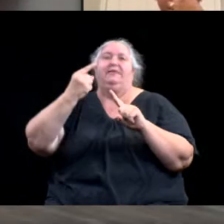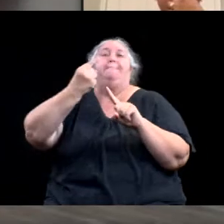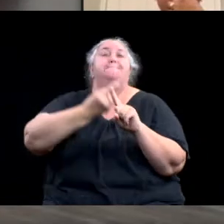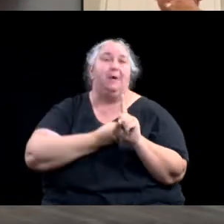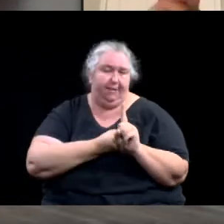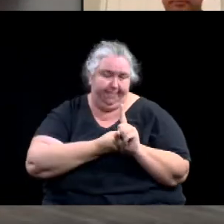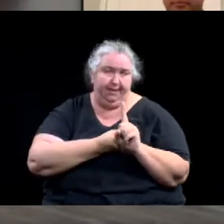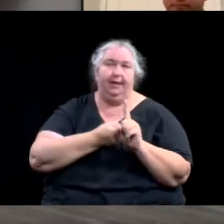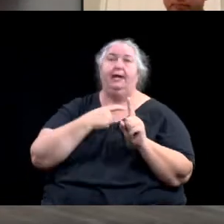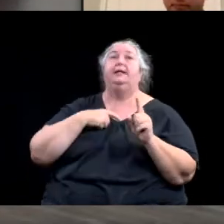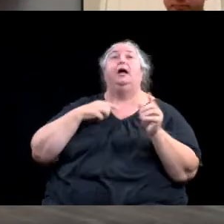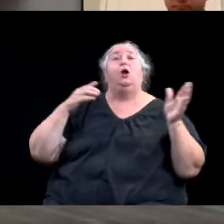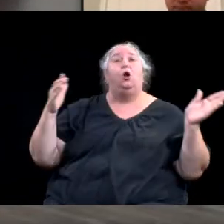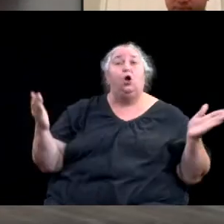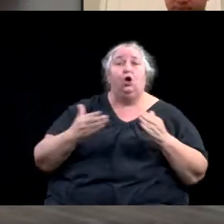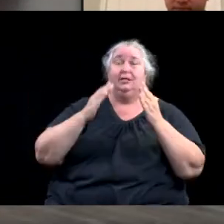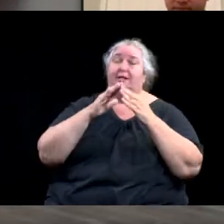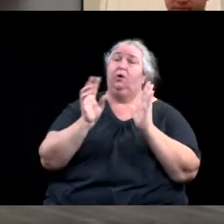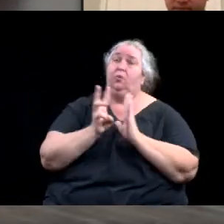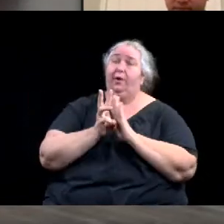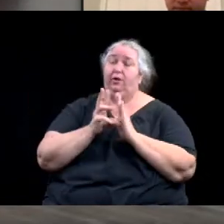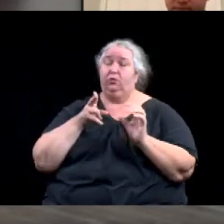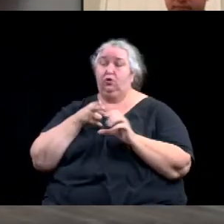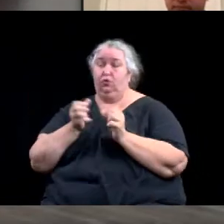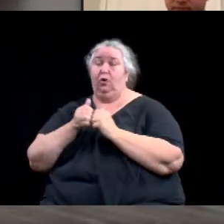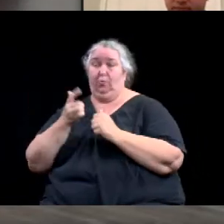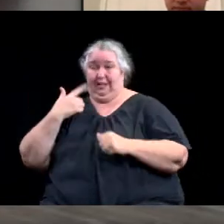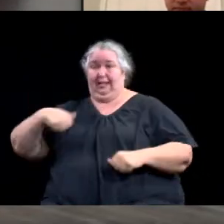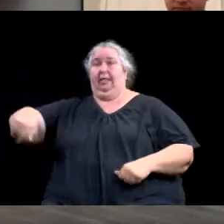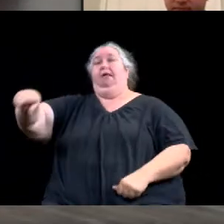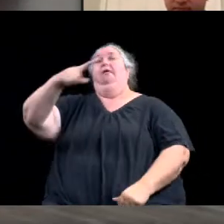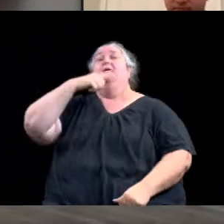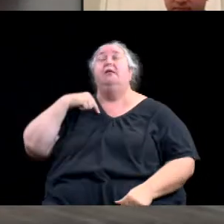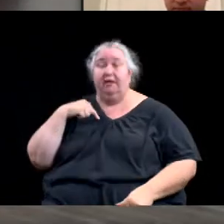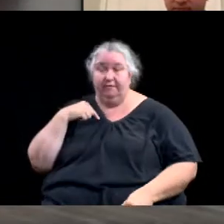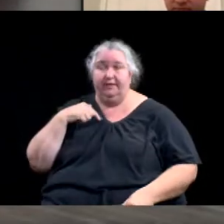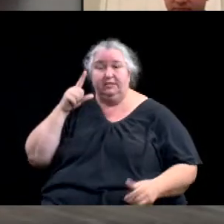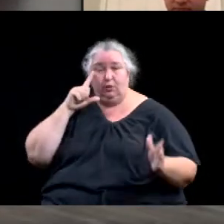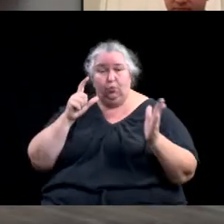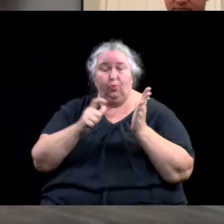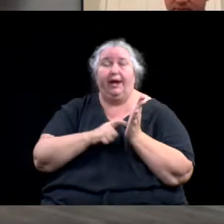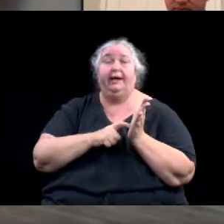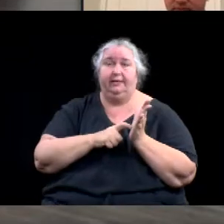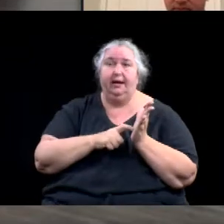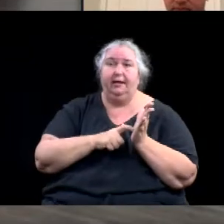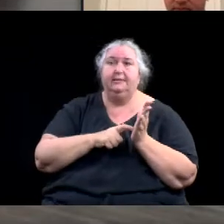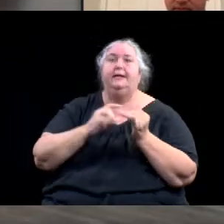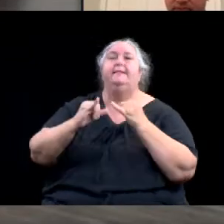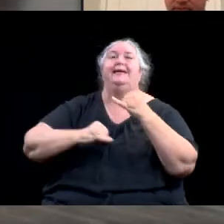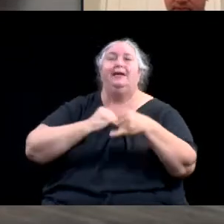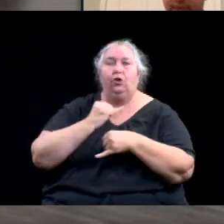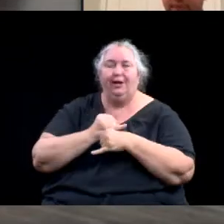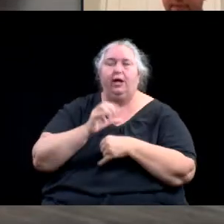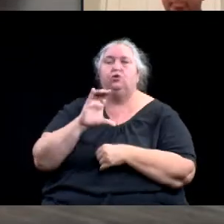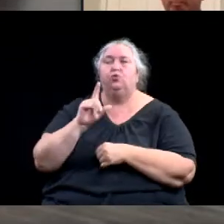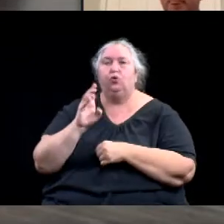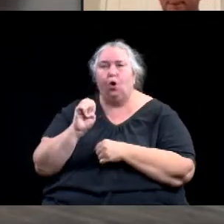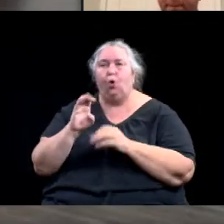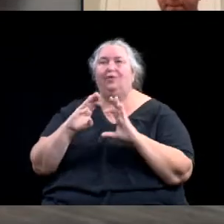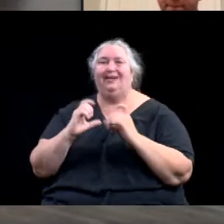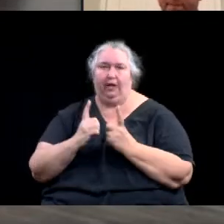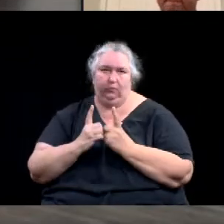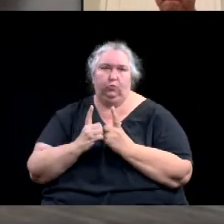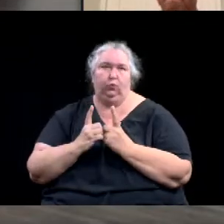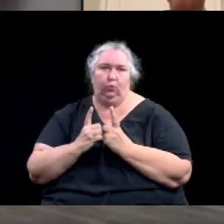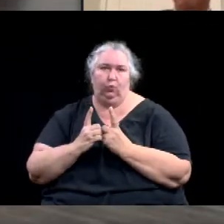International Code Council. The mission of the ICC is to provide the codes, tools, and resources that members rely on,